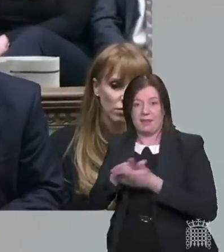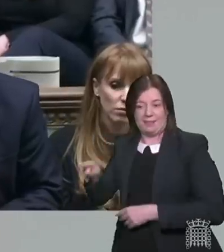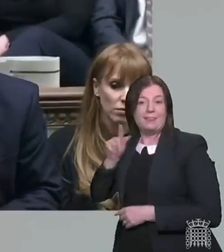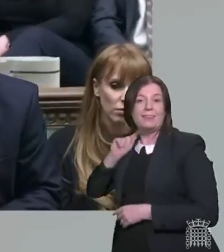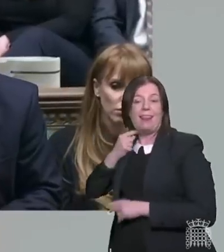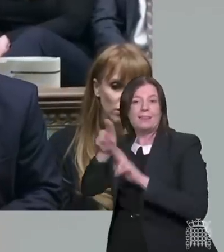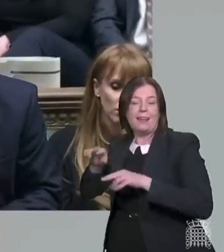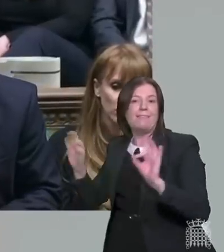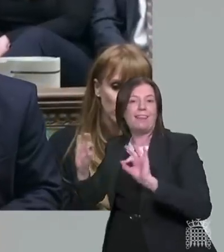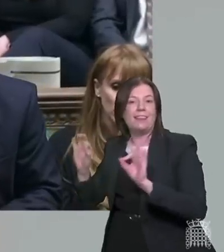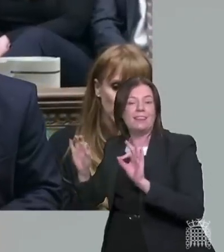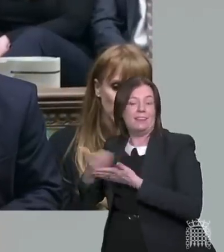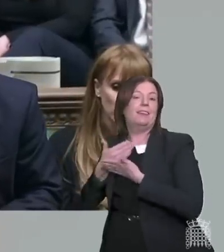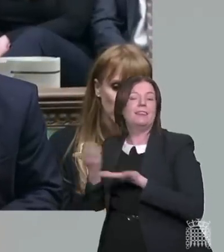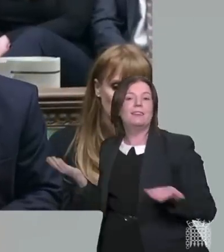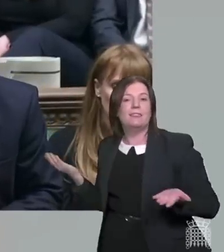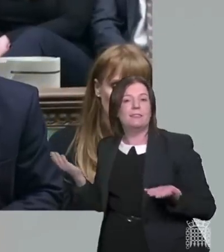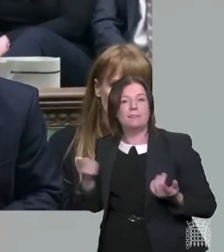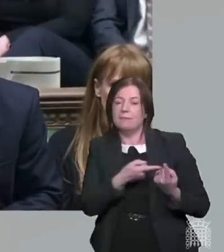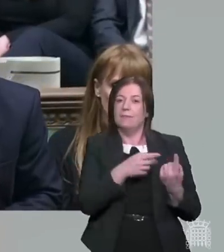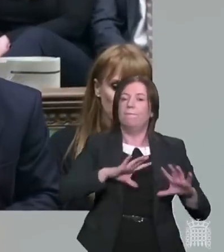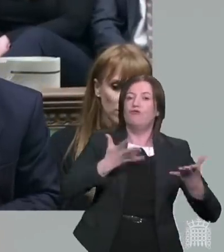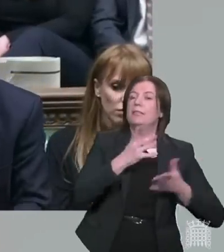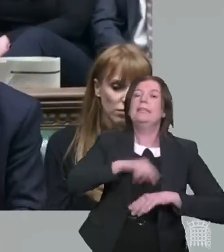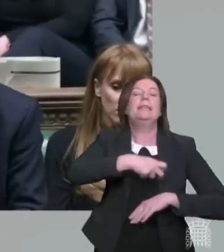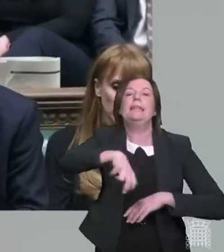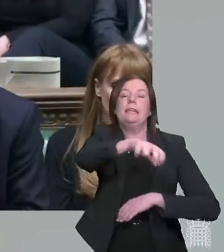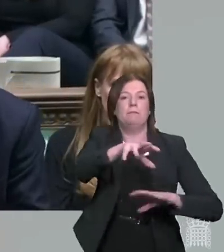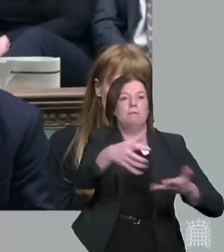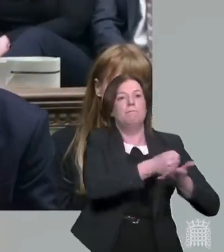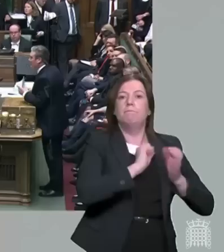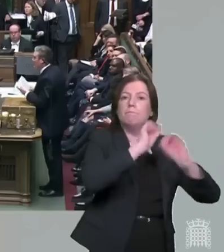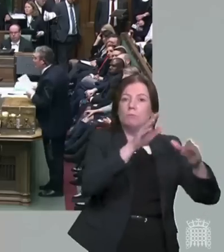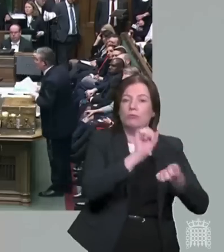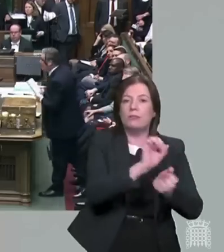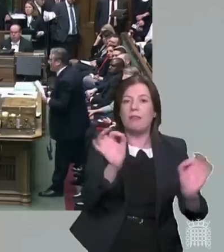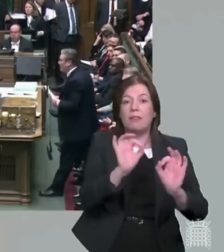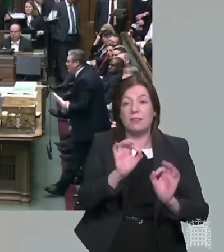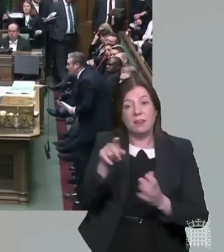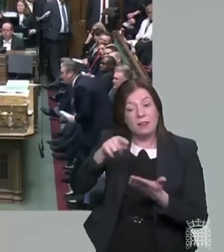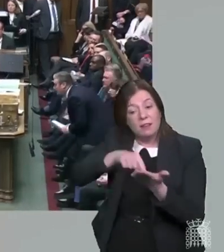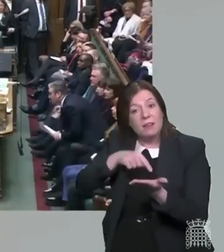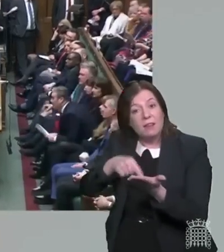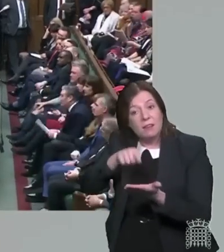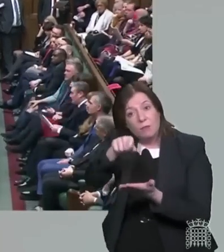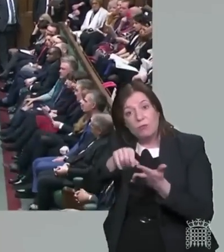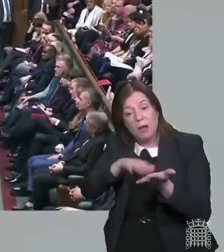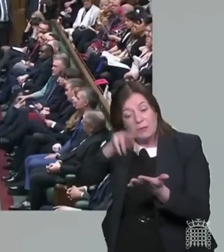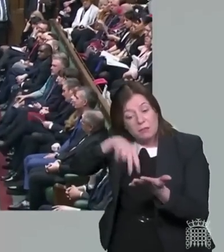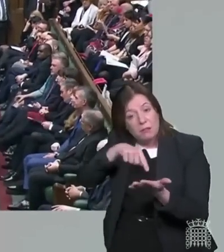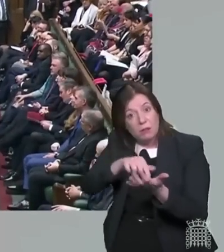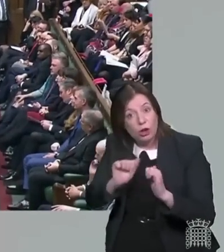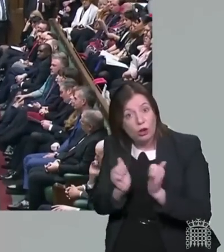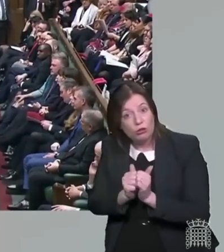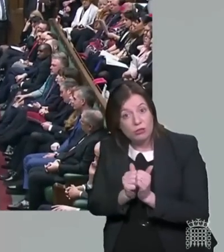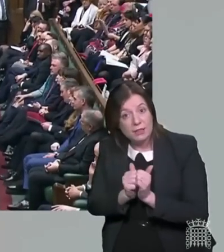and saved her life. Does the Prime Minister accept those findings? Minister.